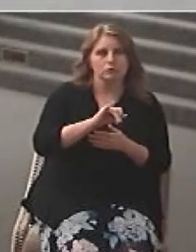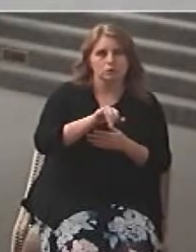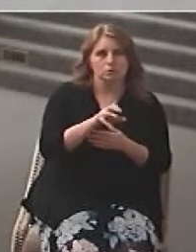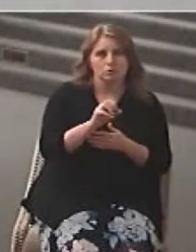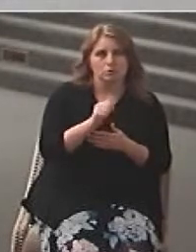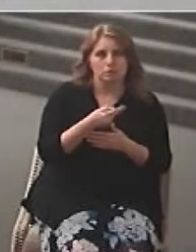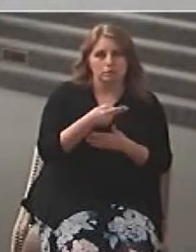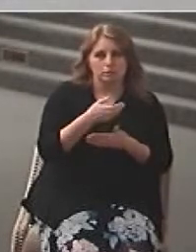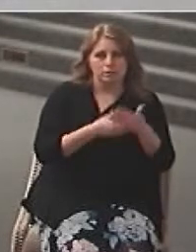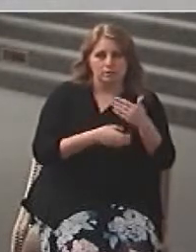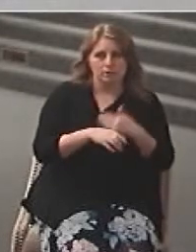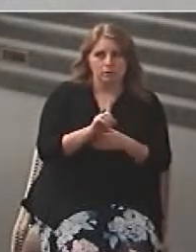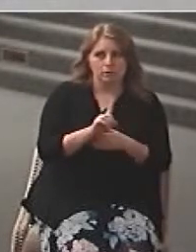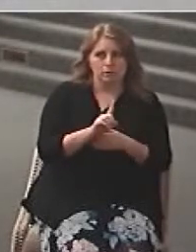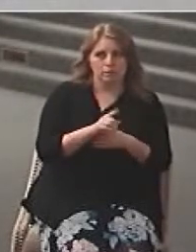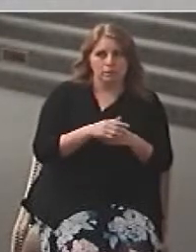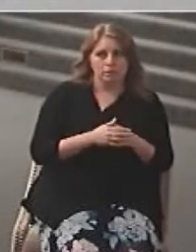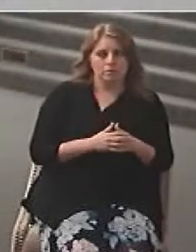1.